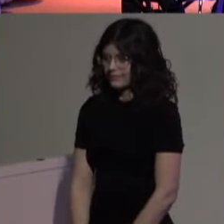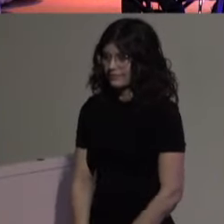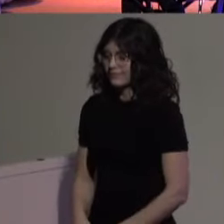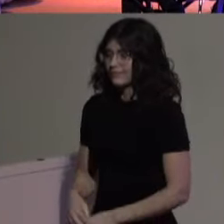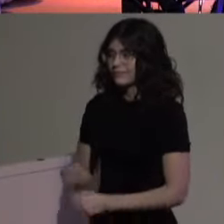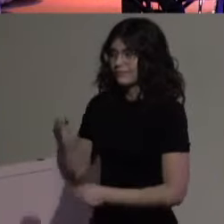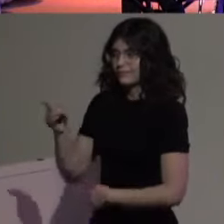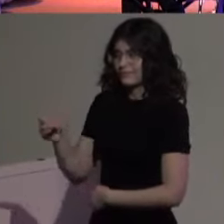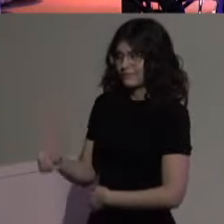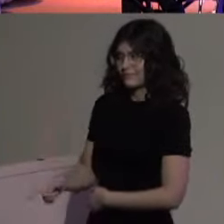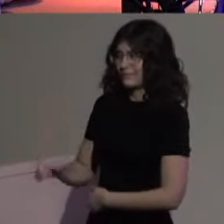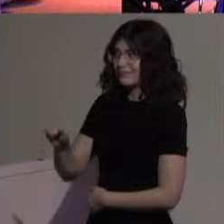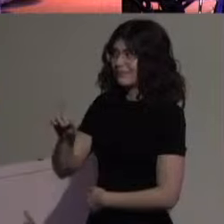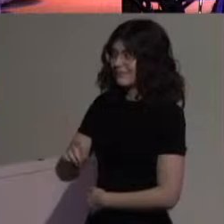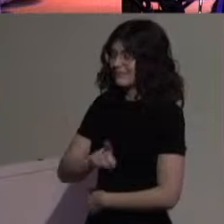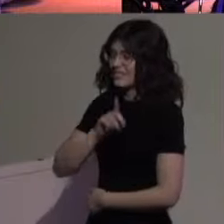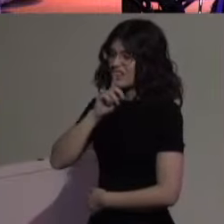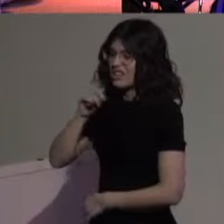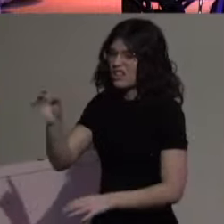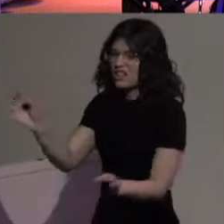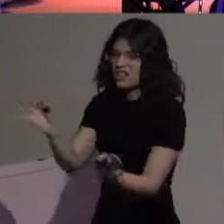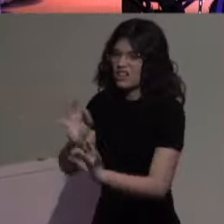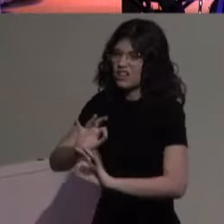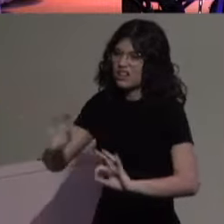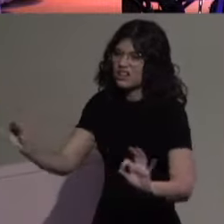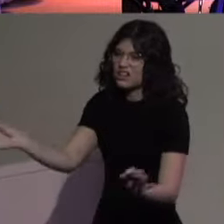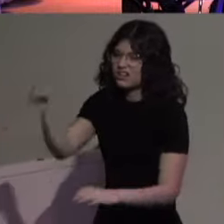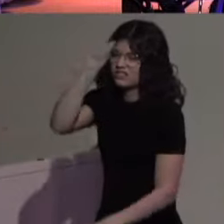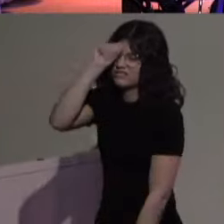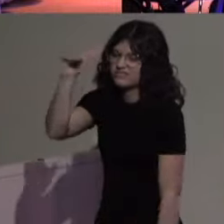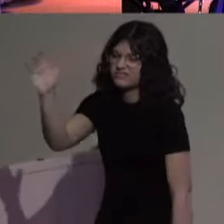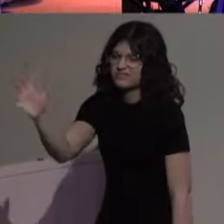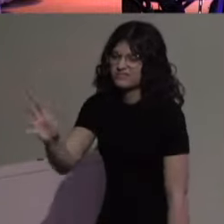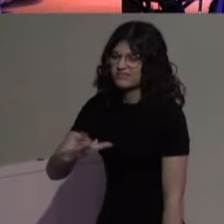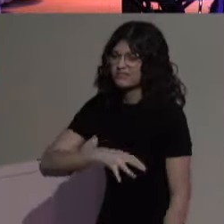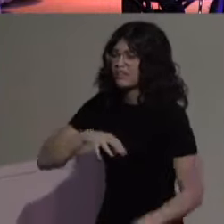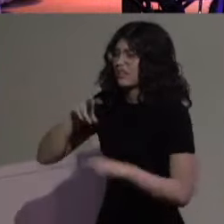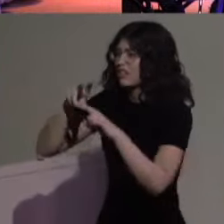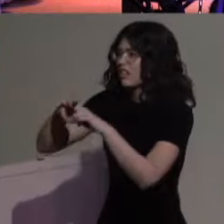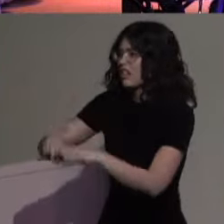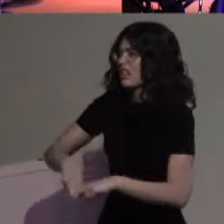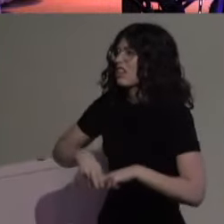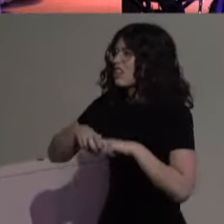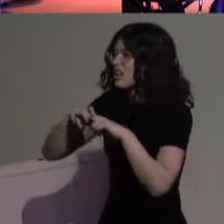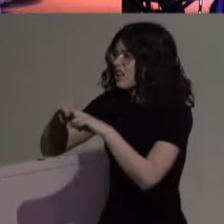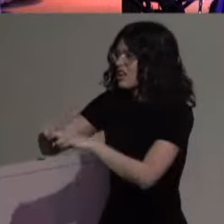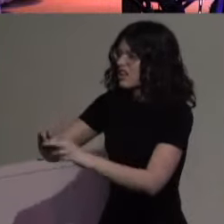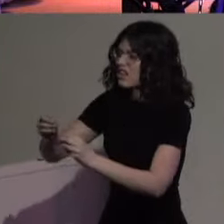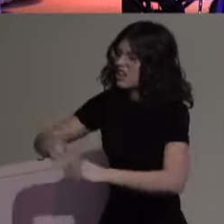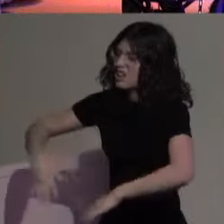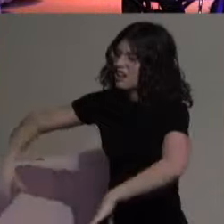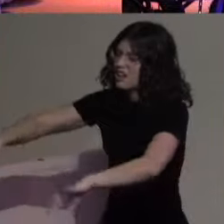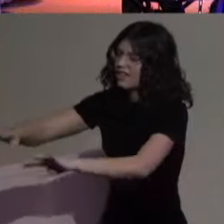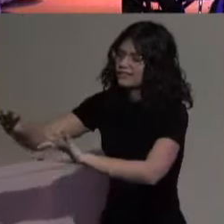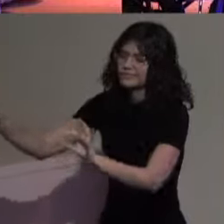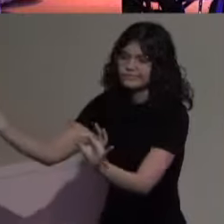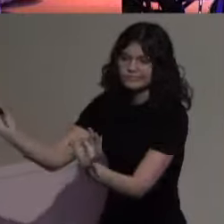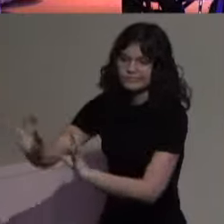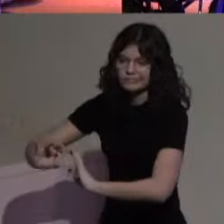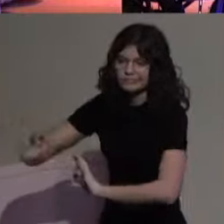He's a real nowhere man, sitting in his nowhere